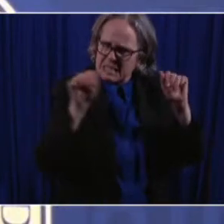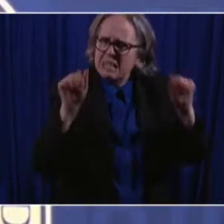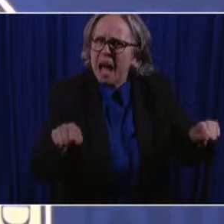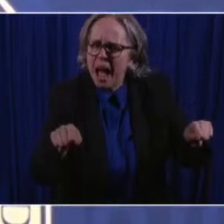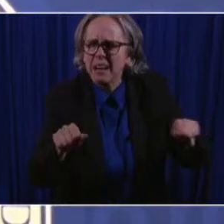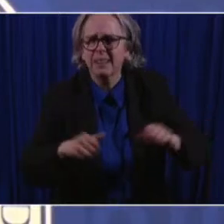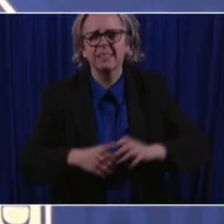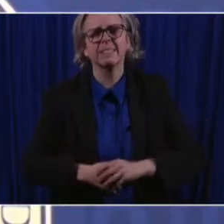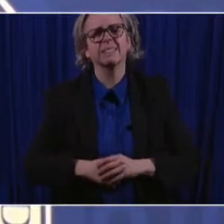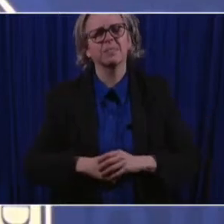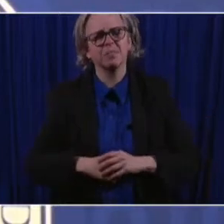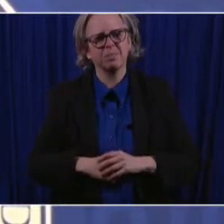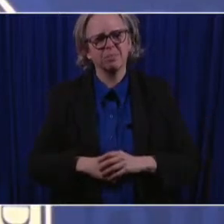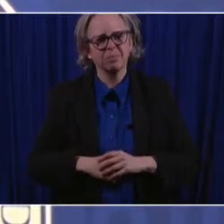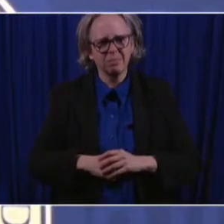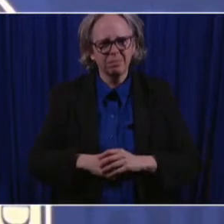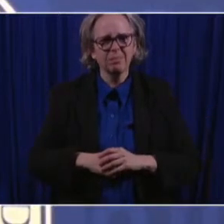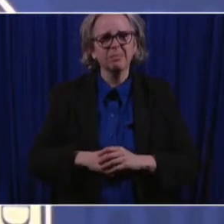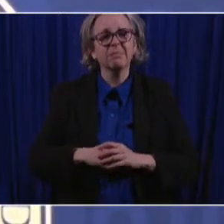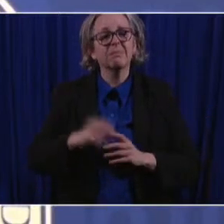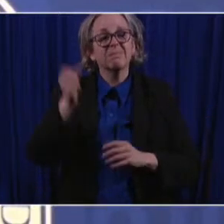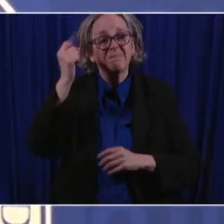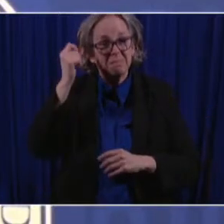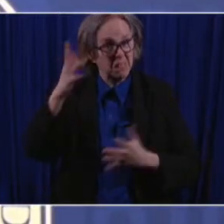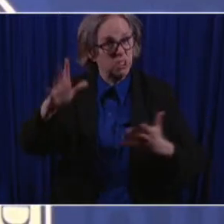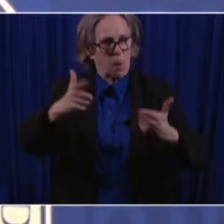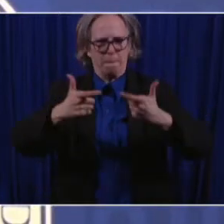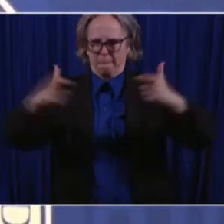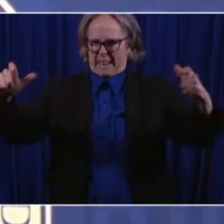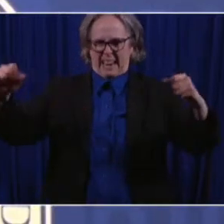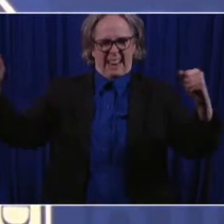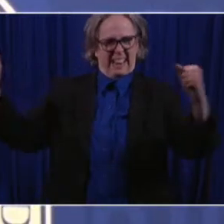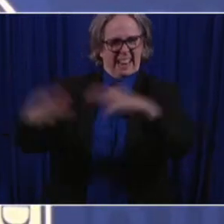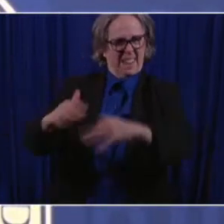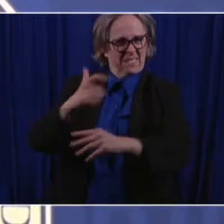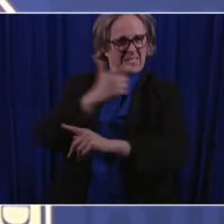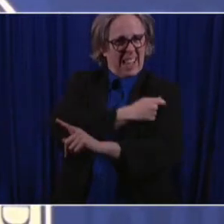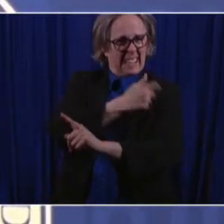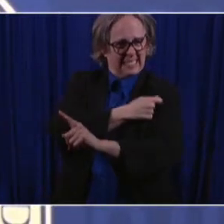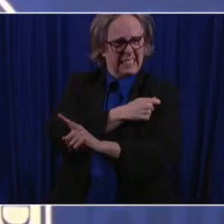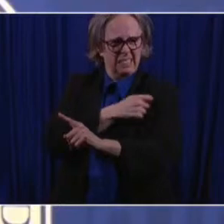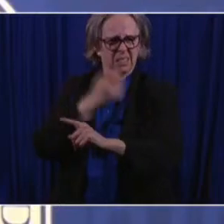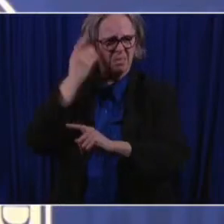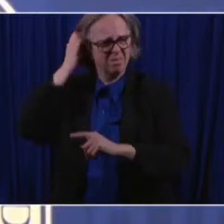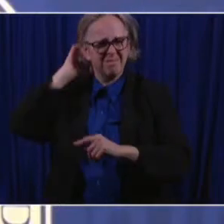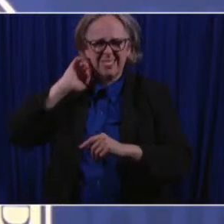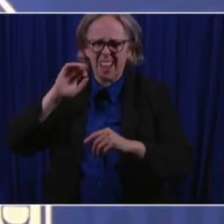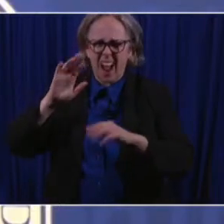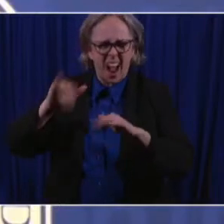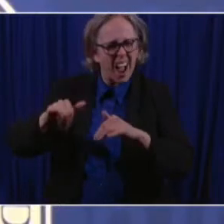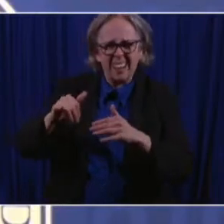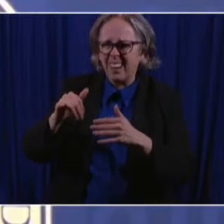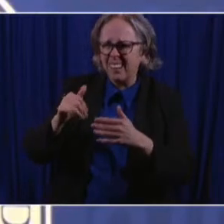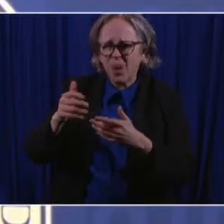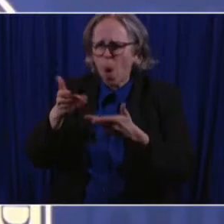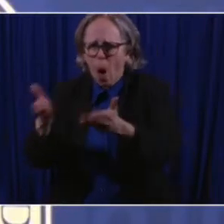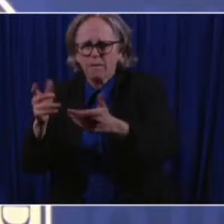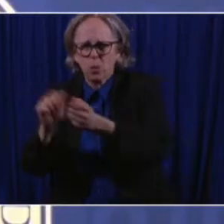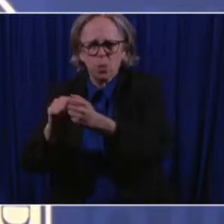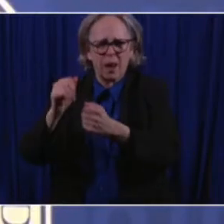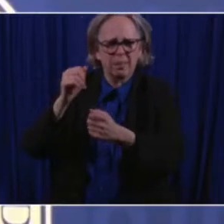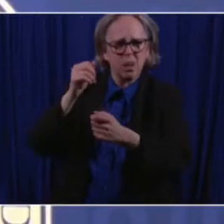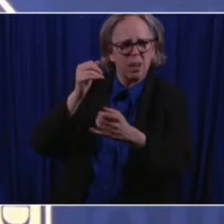because we figure we're going to have less numbers. So that's going to be really important to be able to get that barrier knocked down of having to get onto VMS and